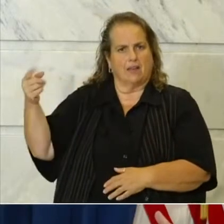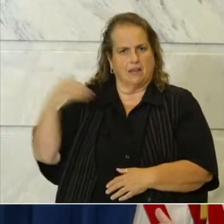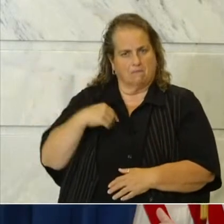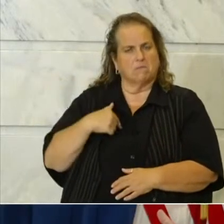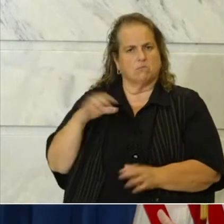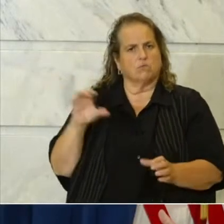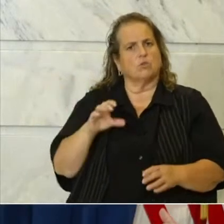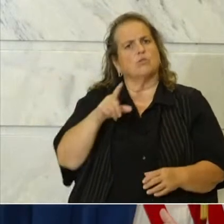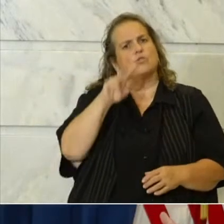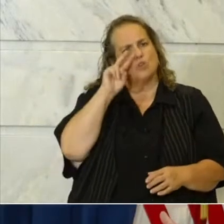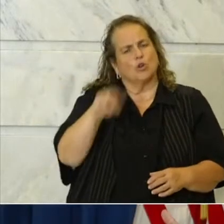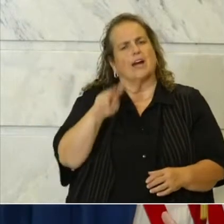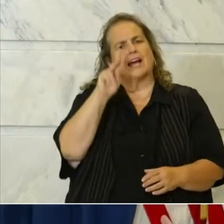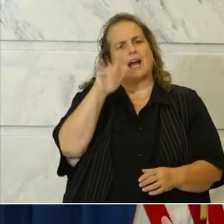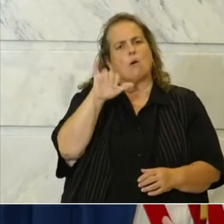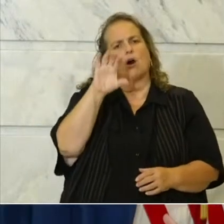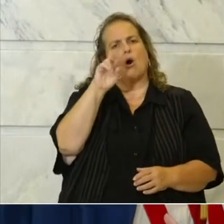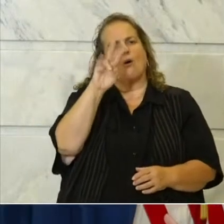website,